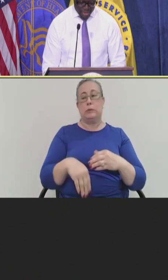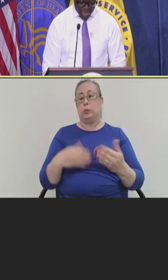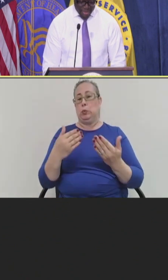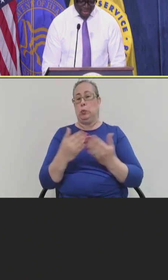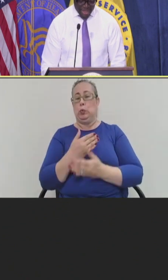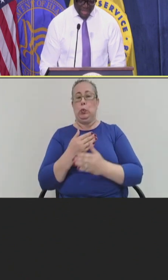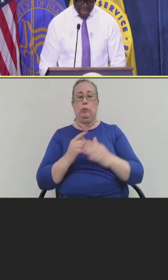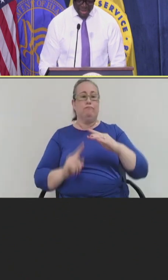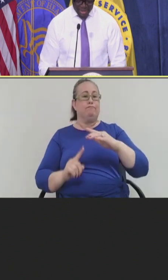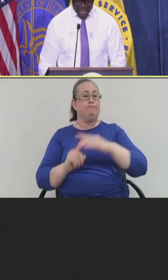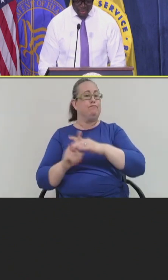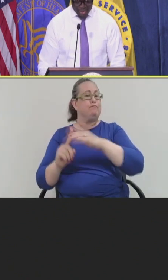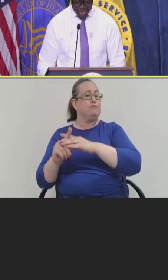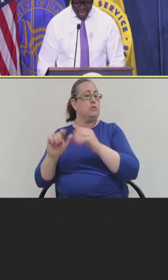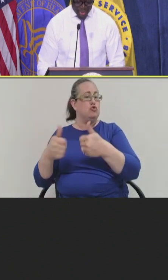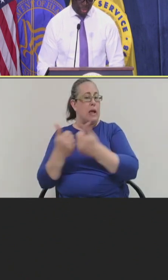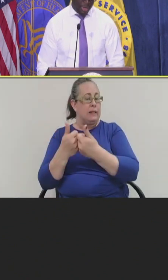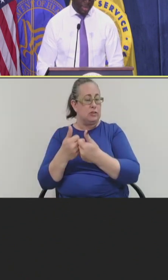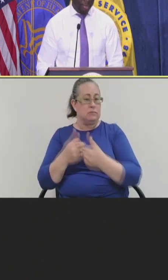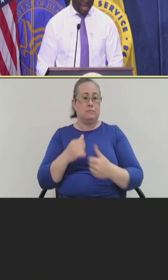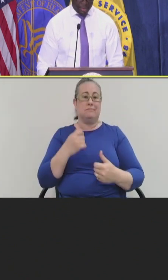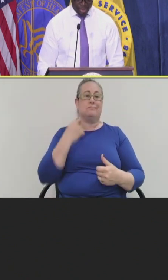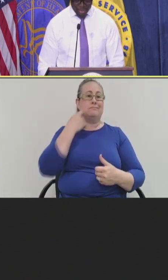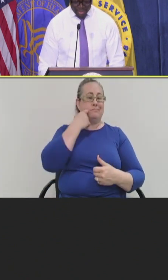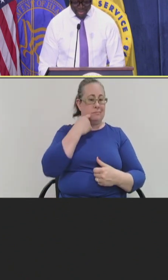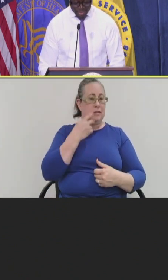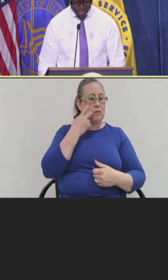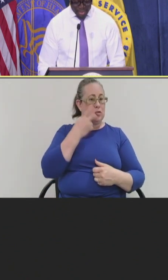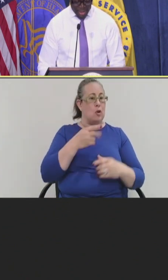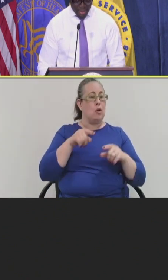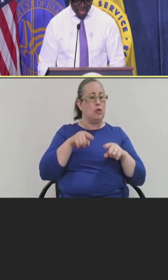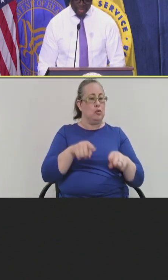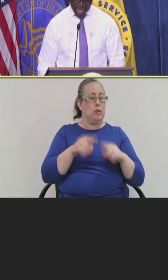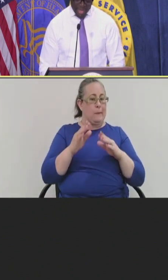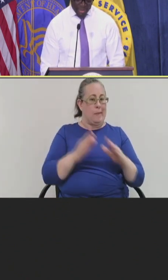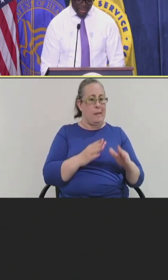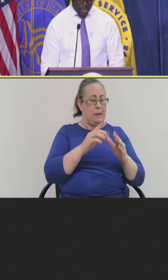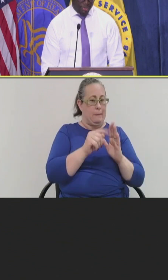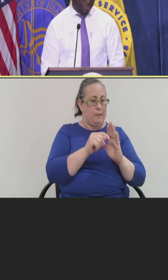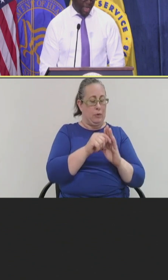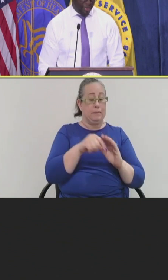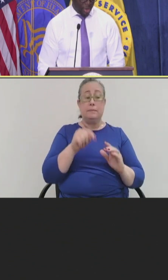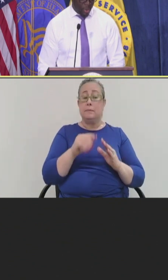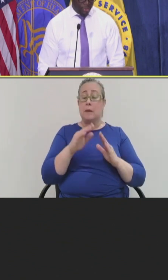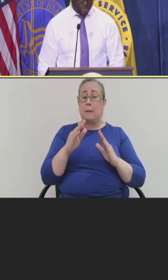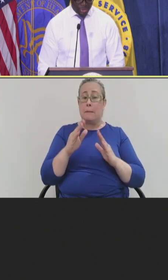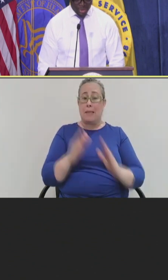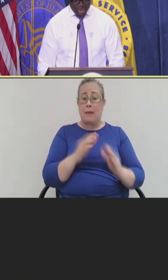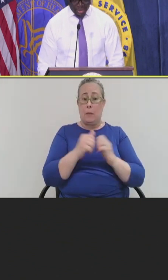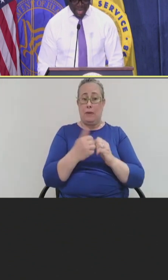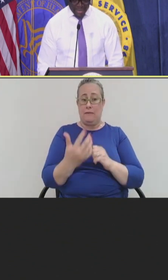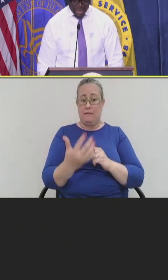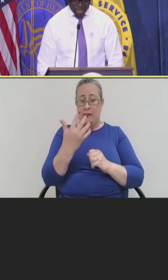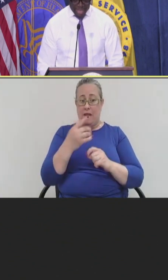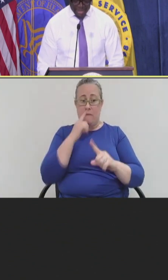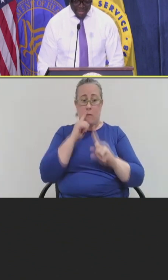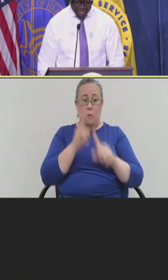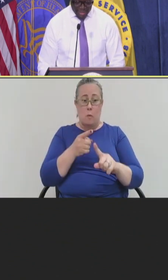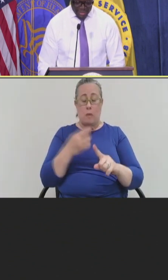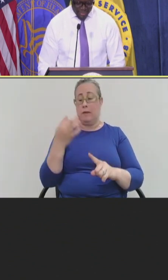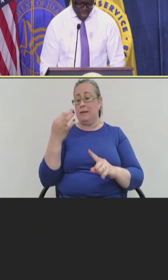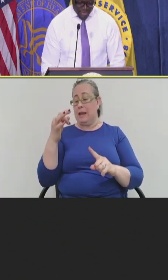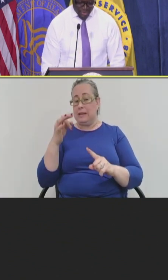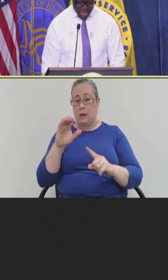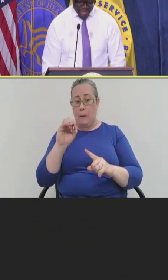emerging challenges as we saw it during the planning period. This plan, with 5 goals, 19 objectives,